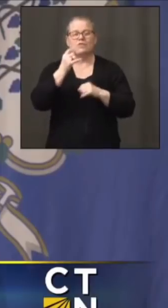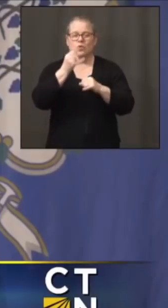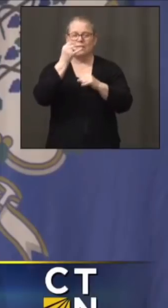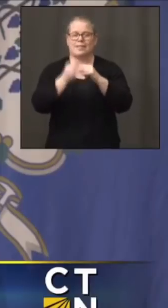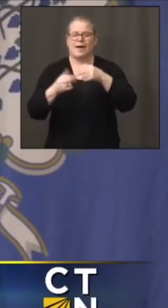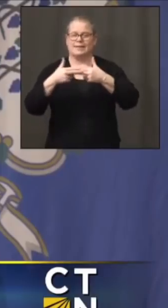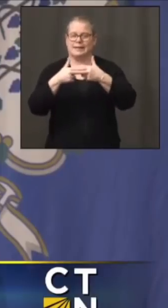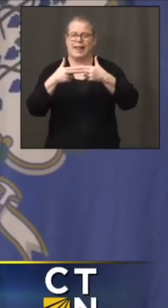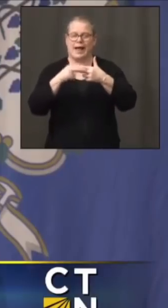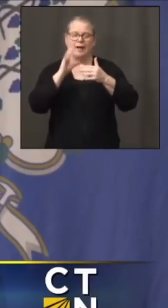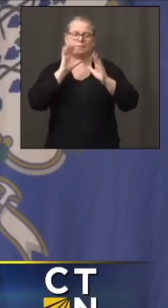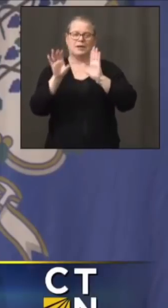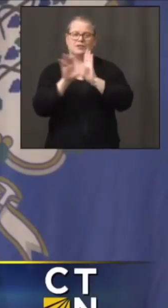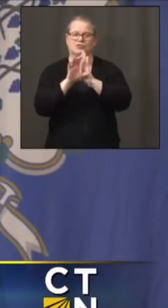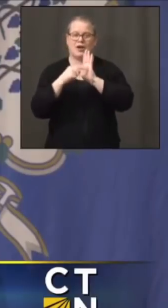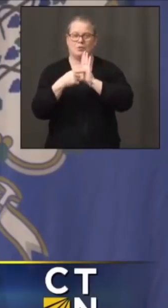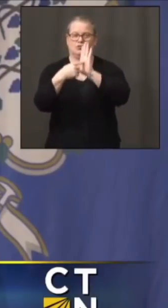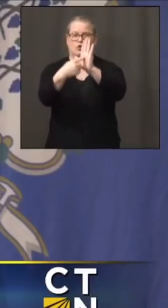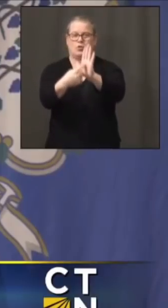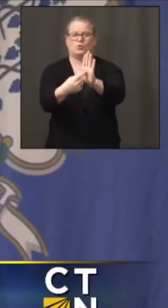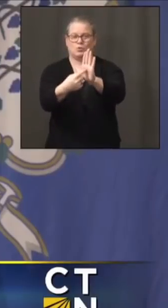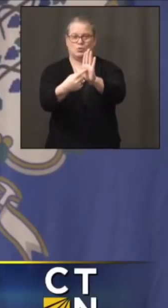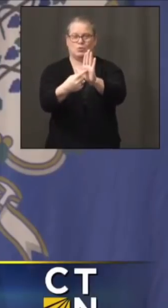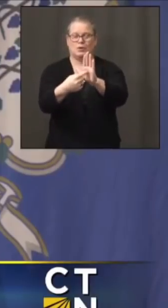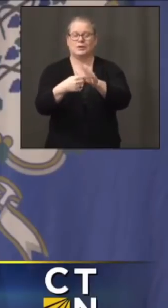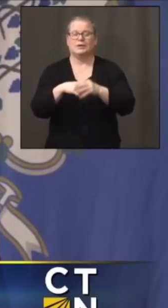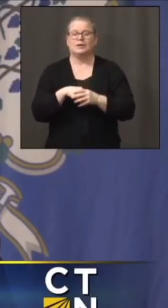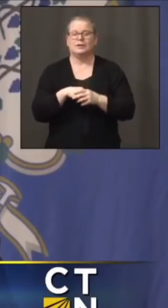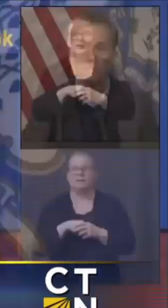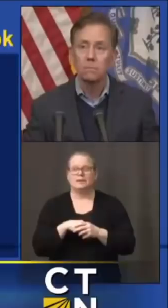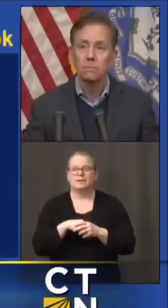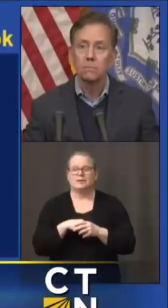reminder, Max, of